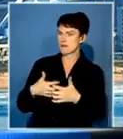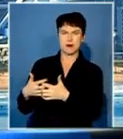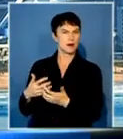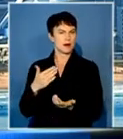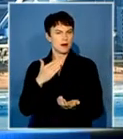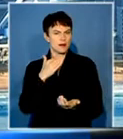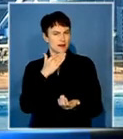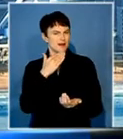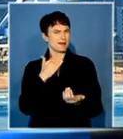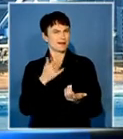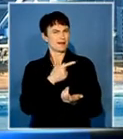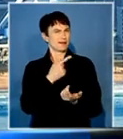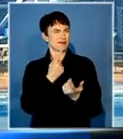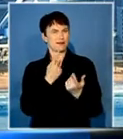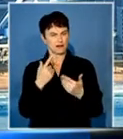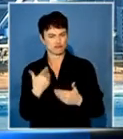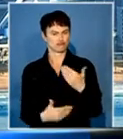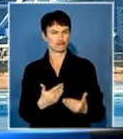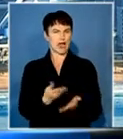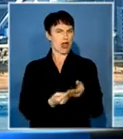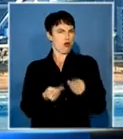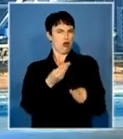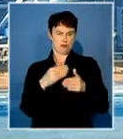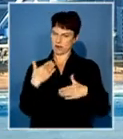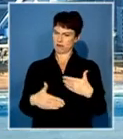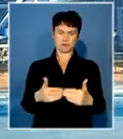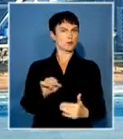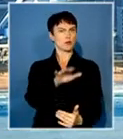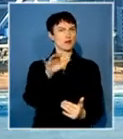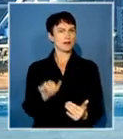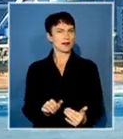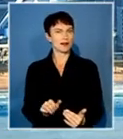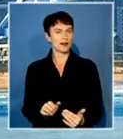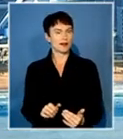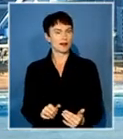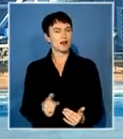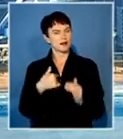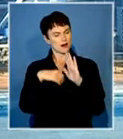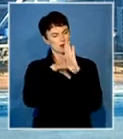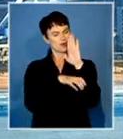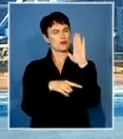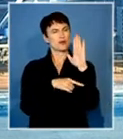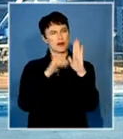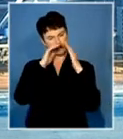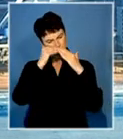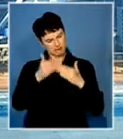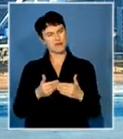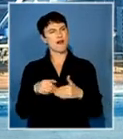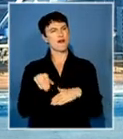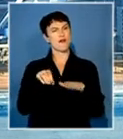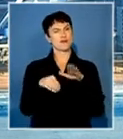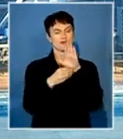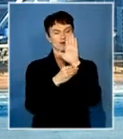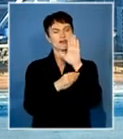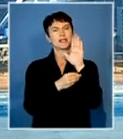in ordinary economic activity in this country. The provisions under the Constitution, which are taken over into